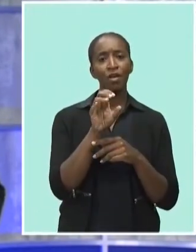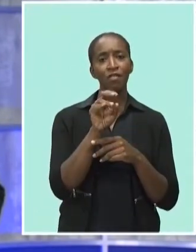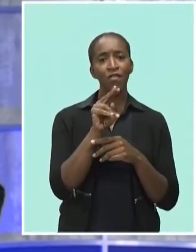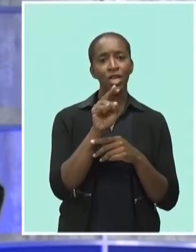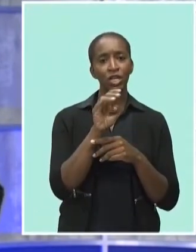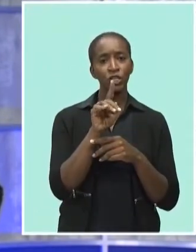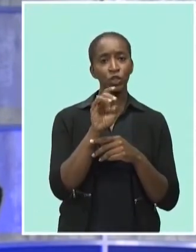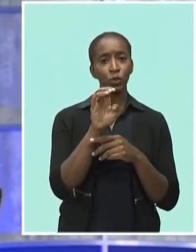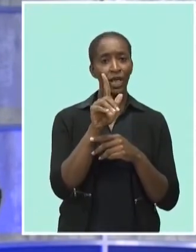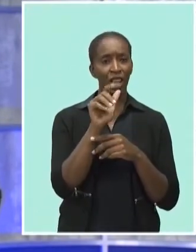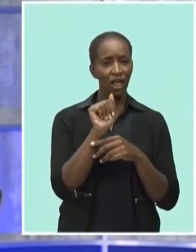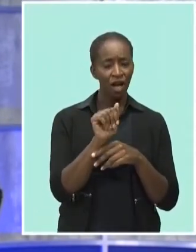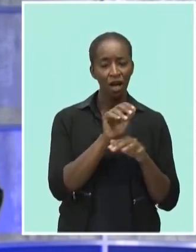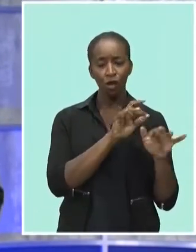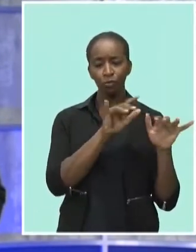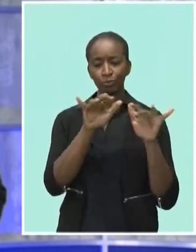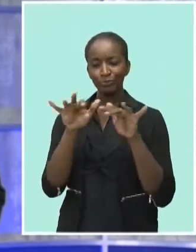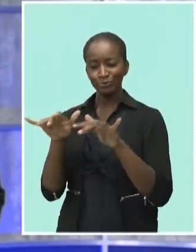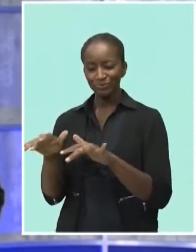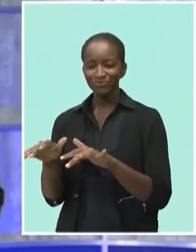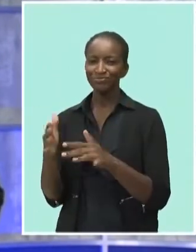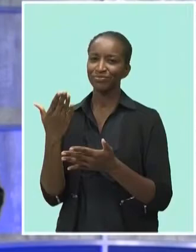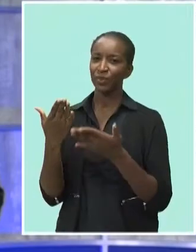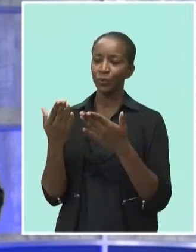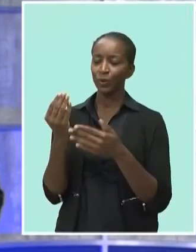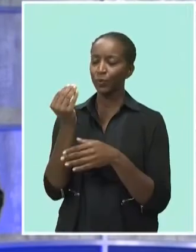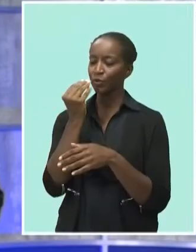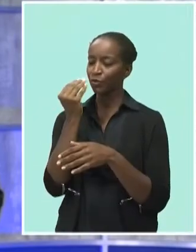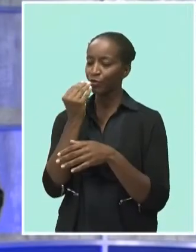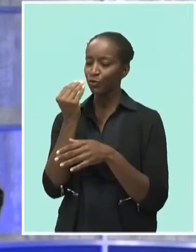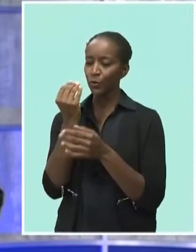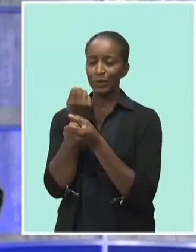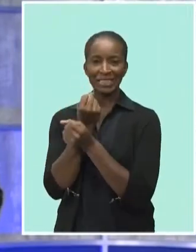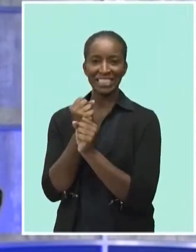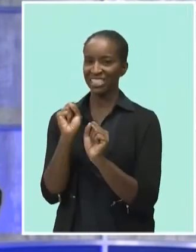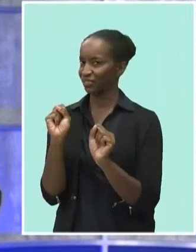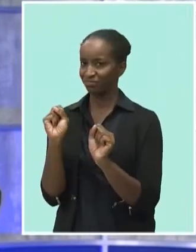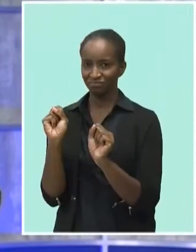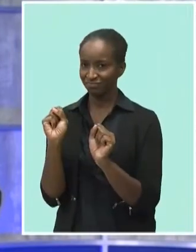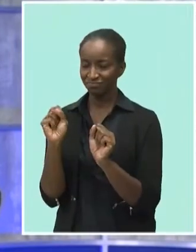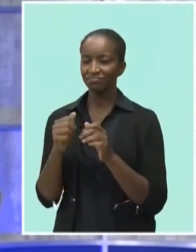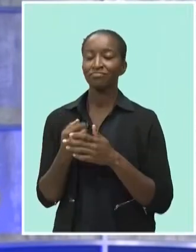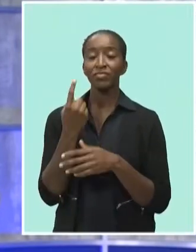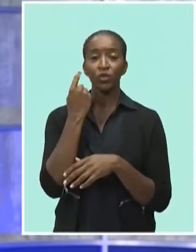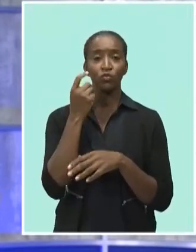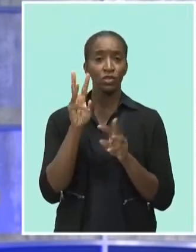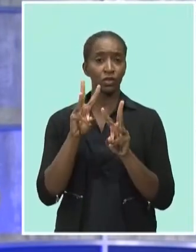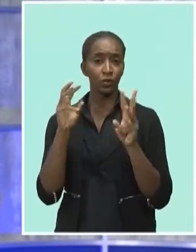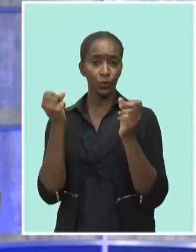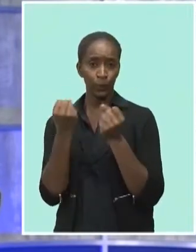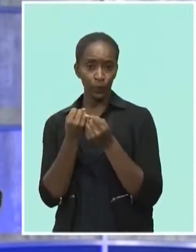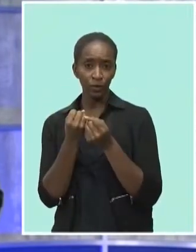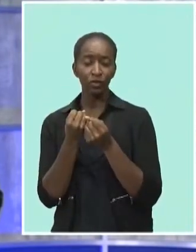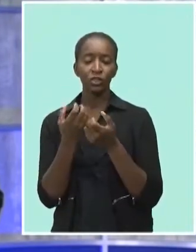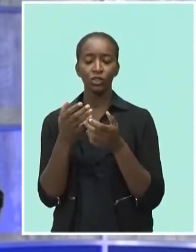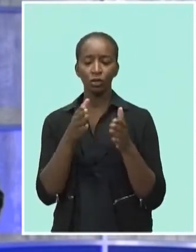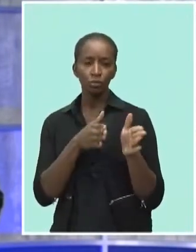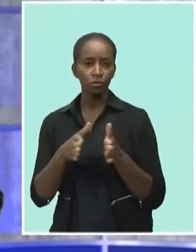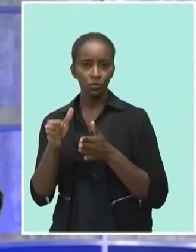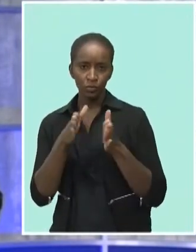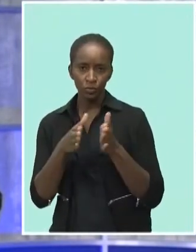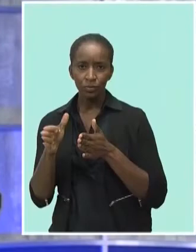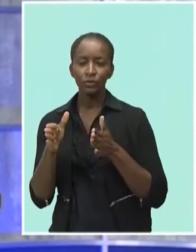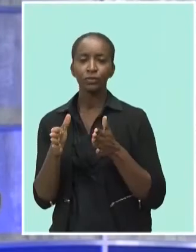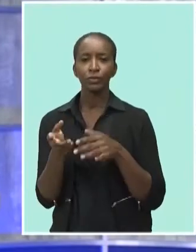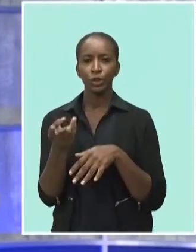could pose a threat to food safety. The matter was raised at a workshop organized by the Caribbean Public Health Agency and the Pan